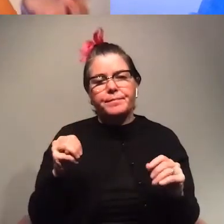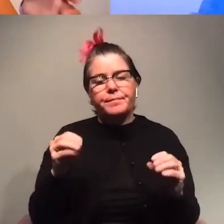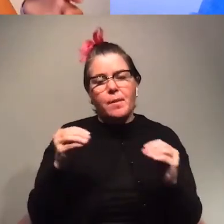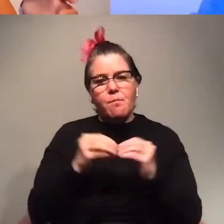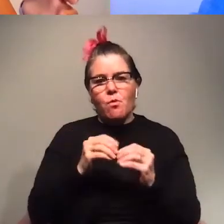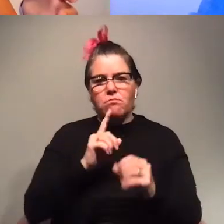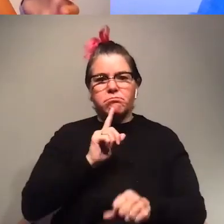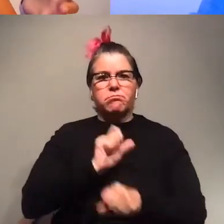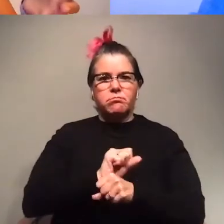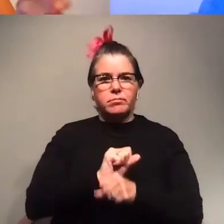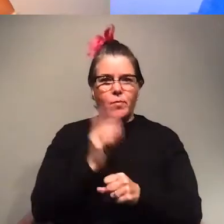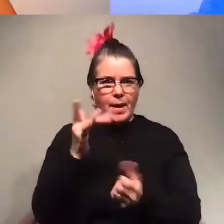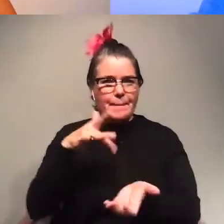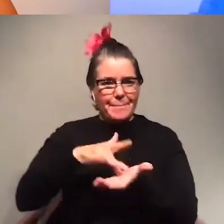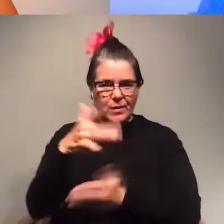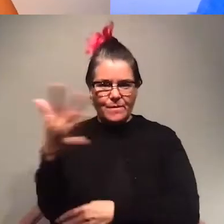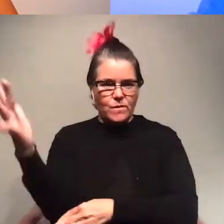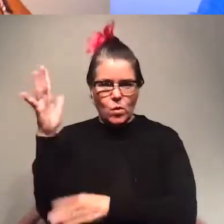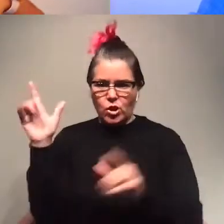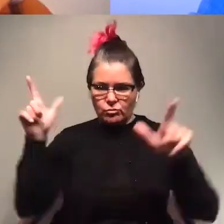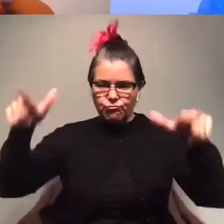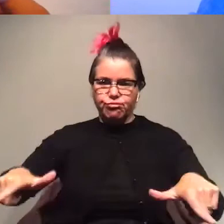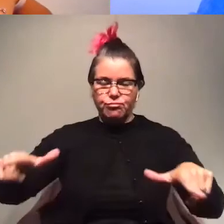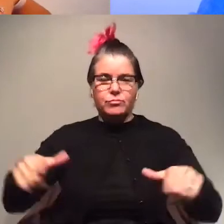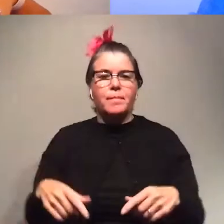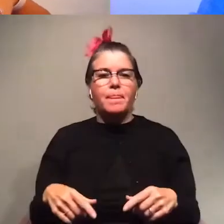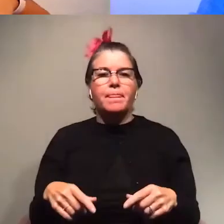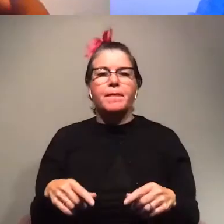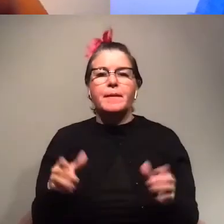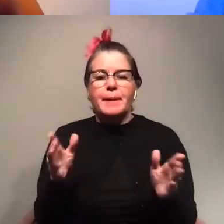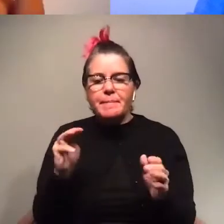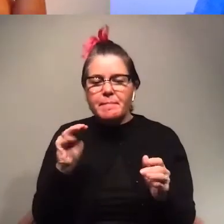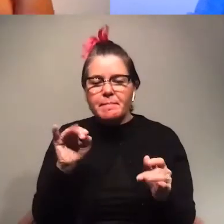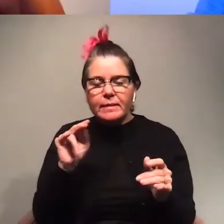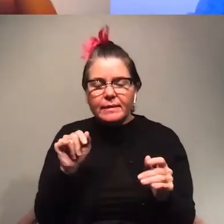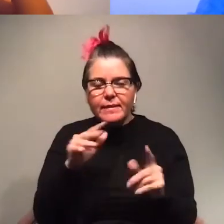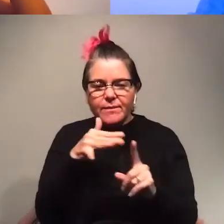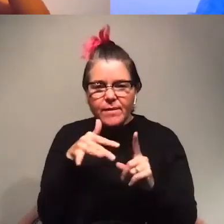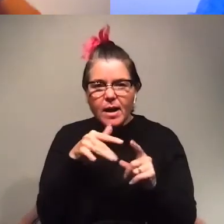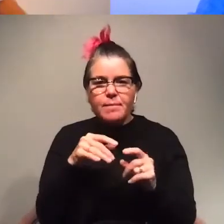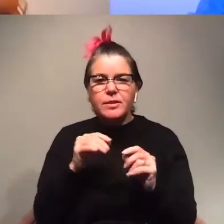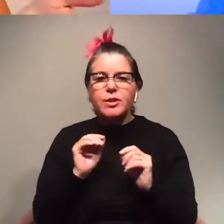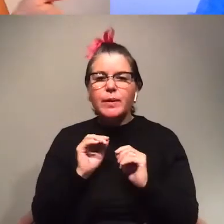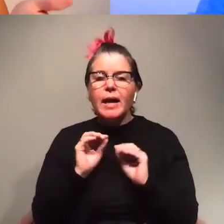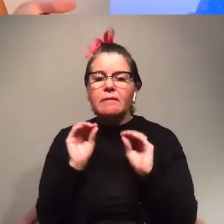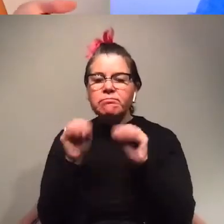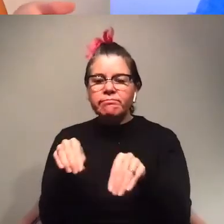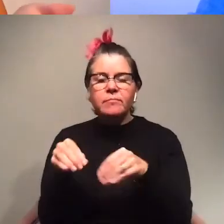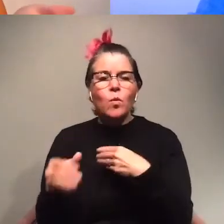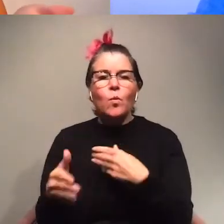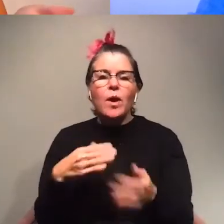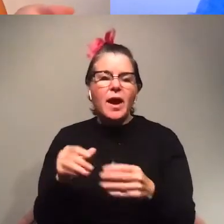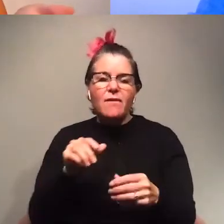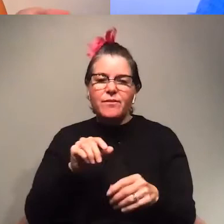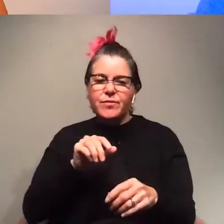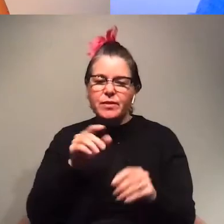because it's actually in the middle of the forest. So it's just these little mini environments. that you can dose with whatever contaminant of